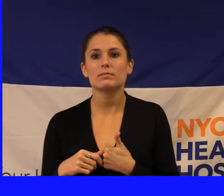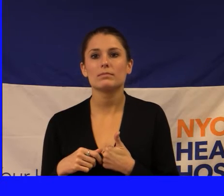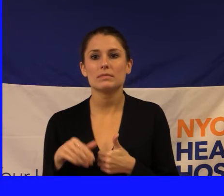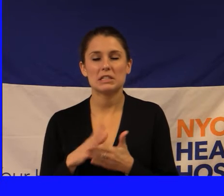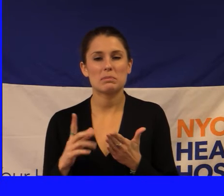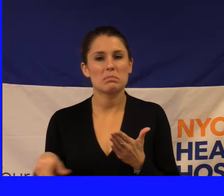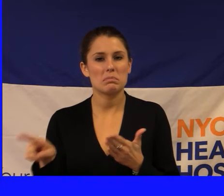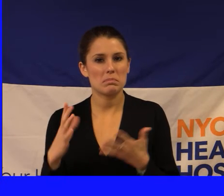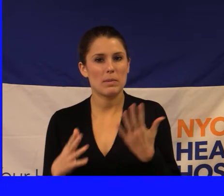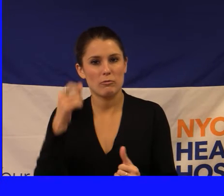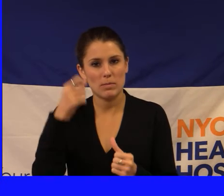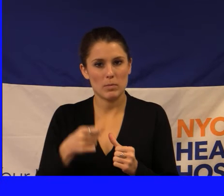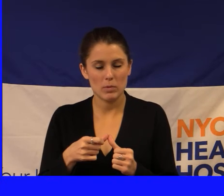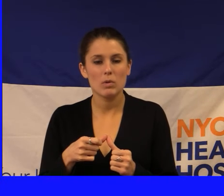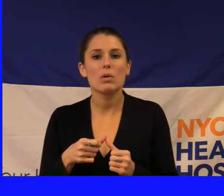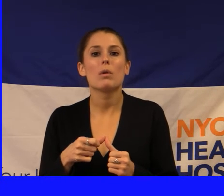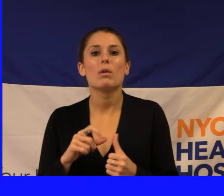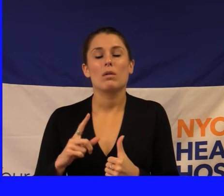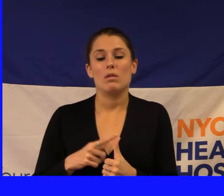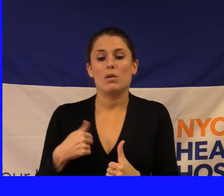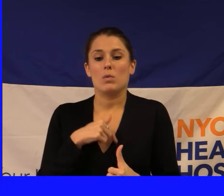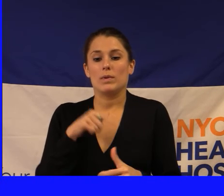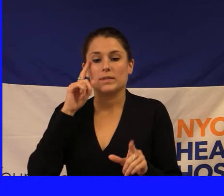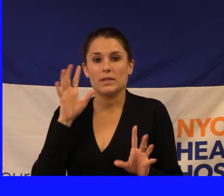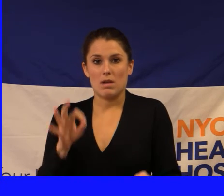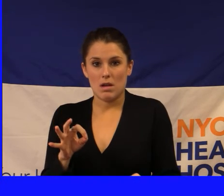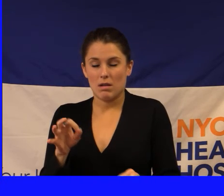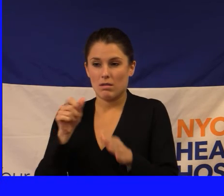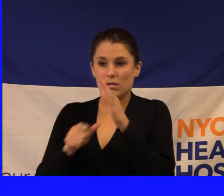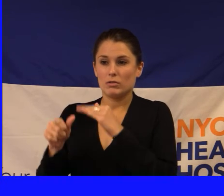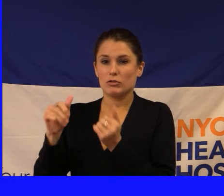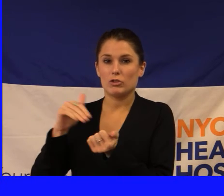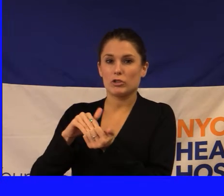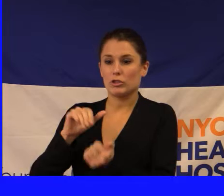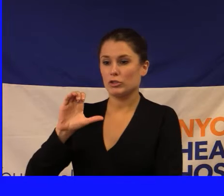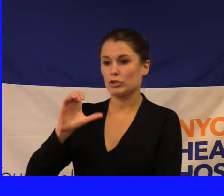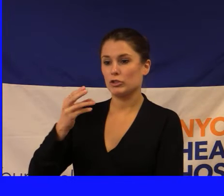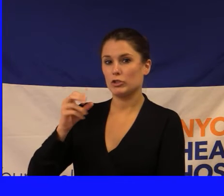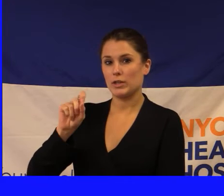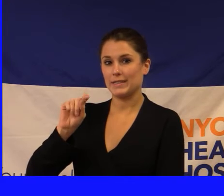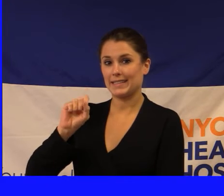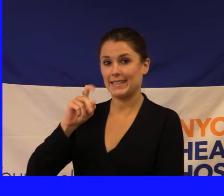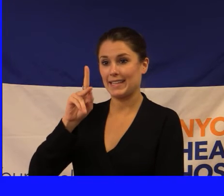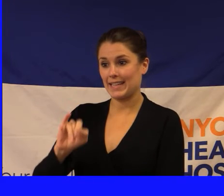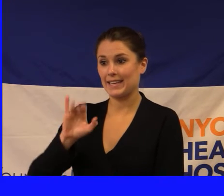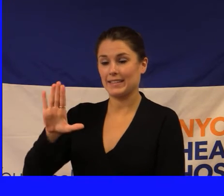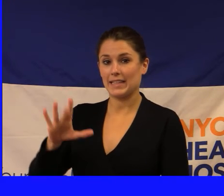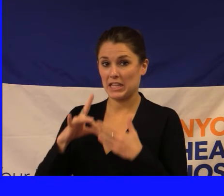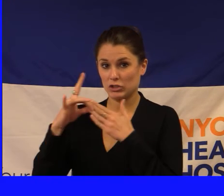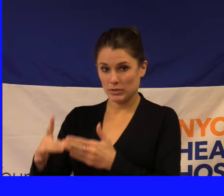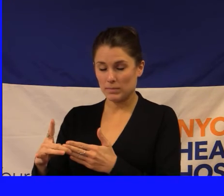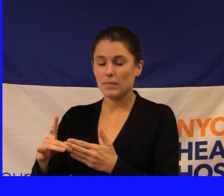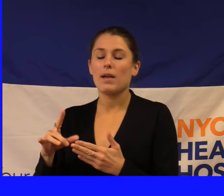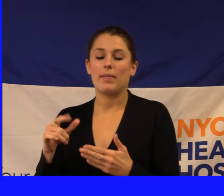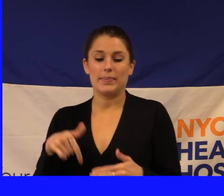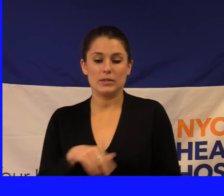some folks may remember, we made the decision under Dr. Chosky's leadership and with this board's